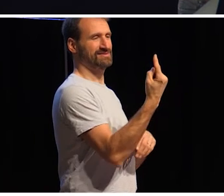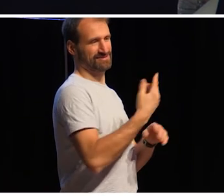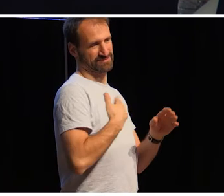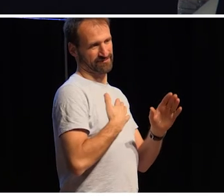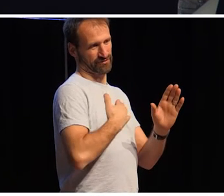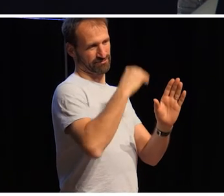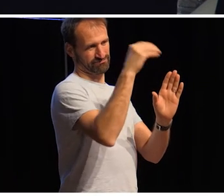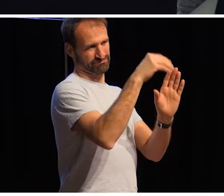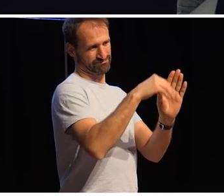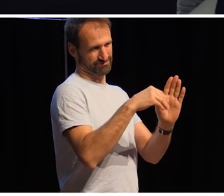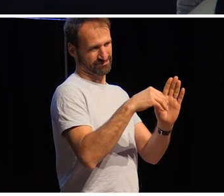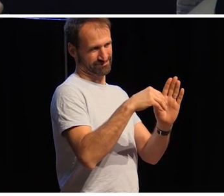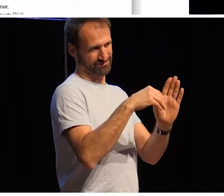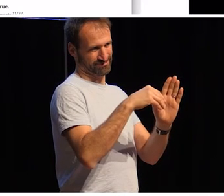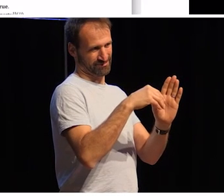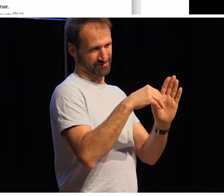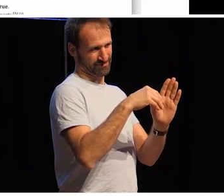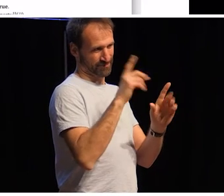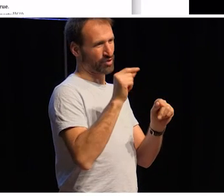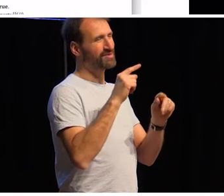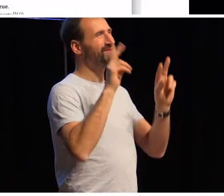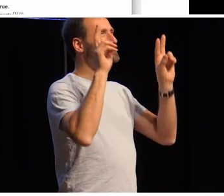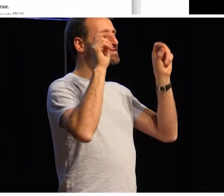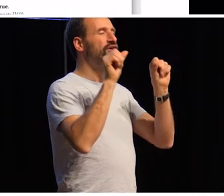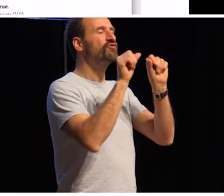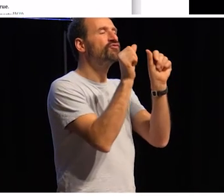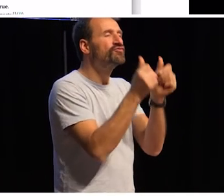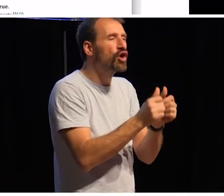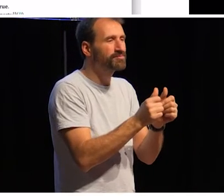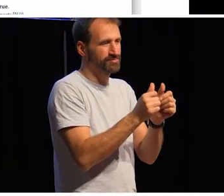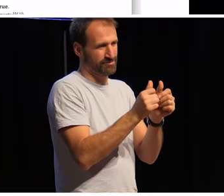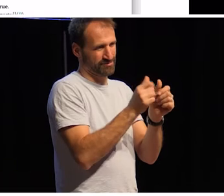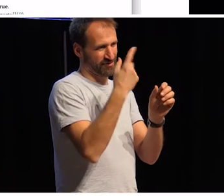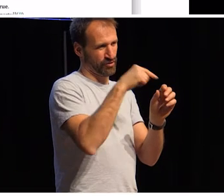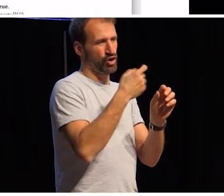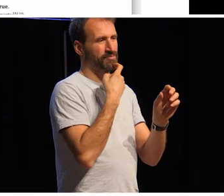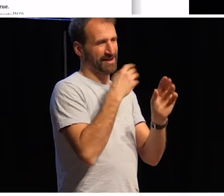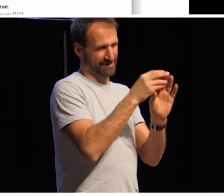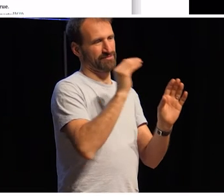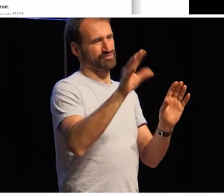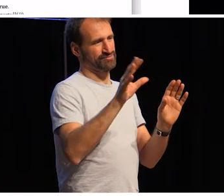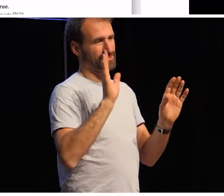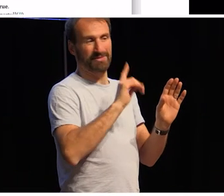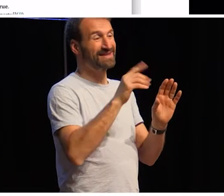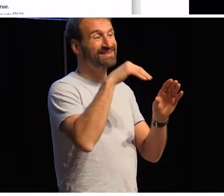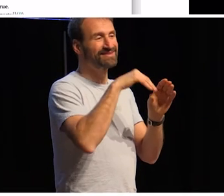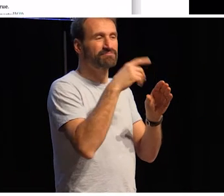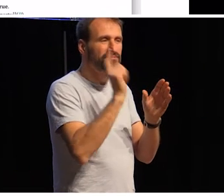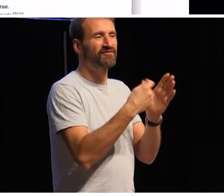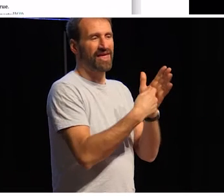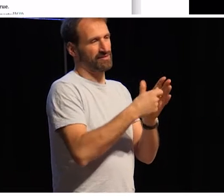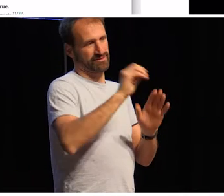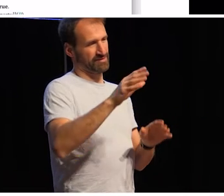sort of in the shape of this object. And I associate this cache with exactly the call site for this property